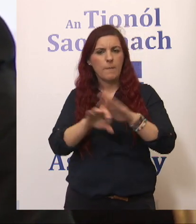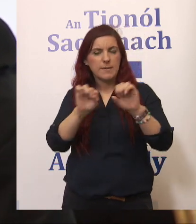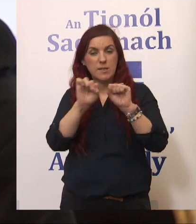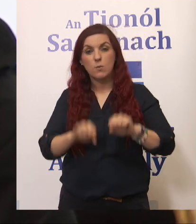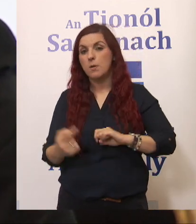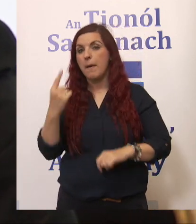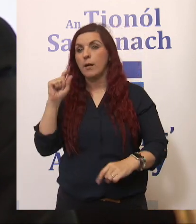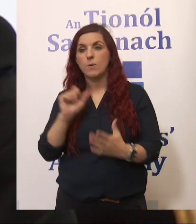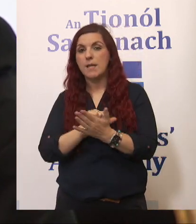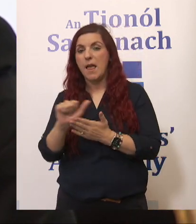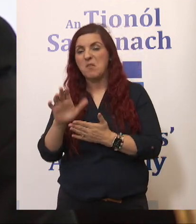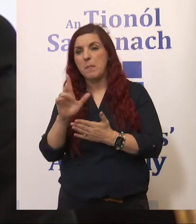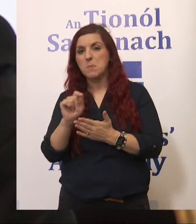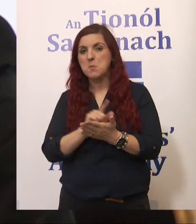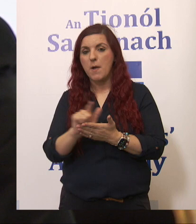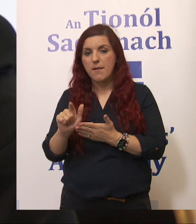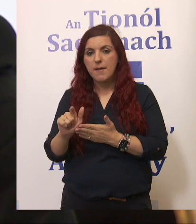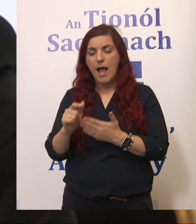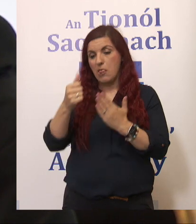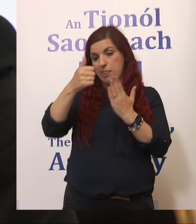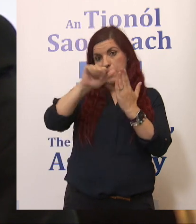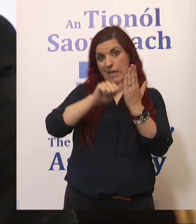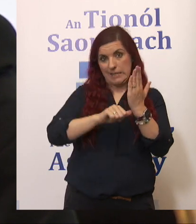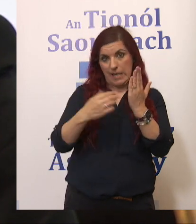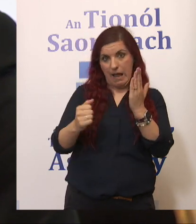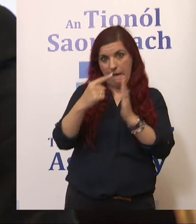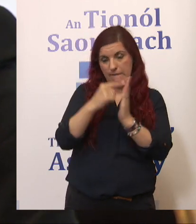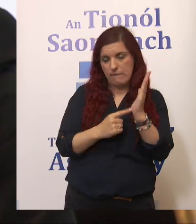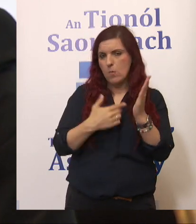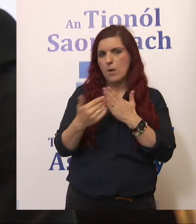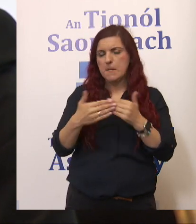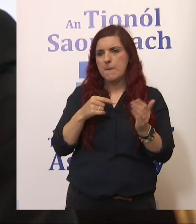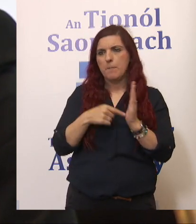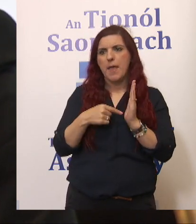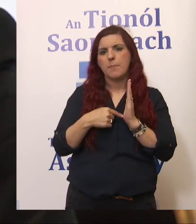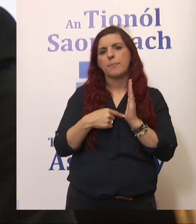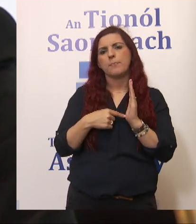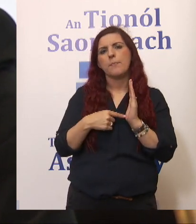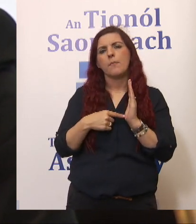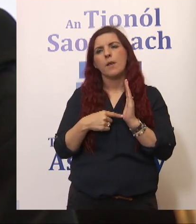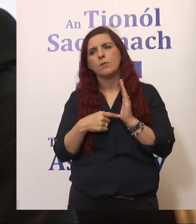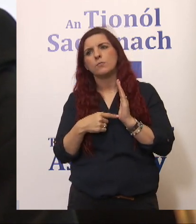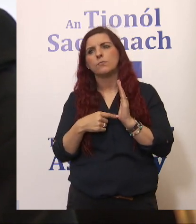2011, 2012. And the list that they came up with was things like